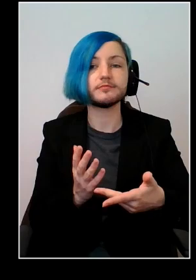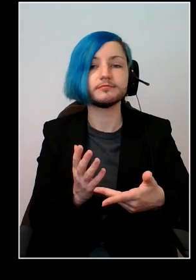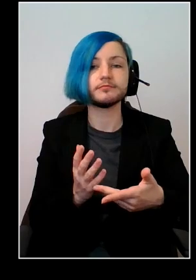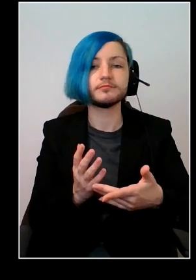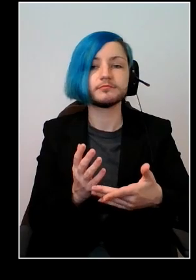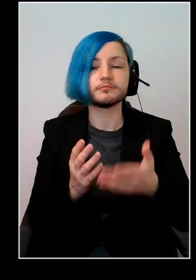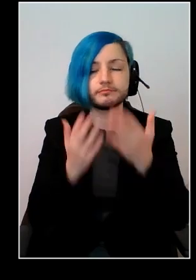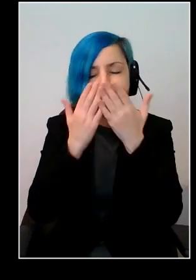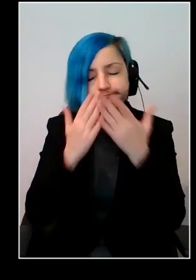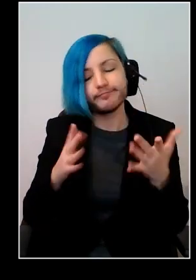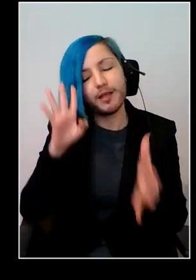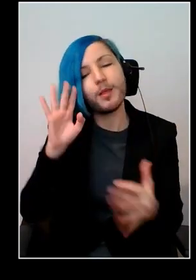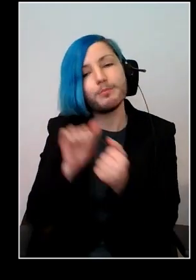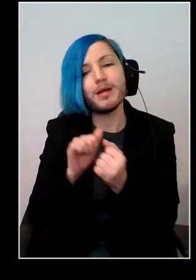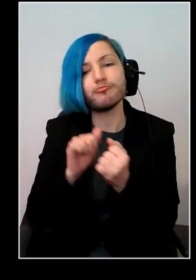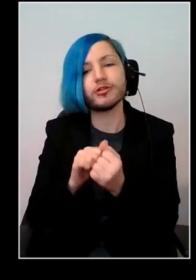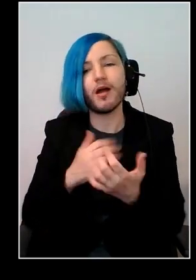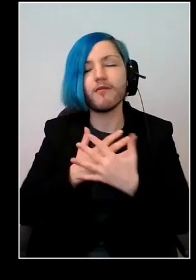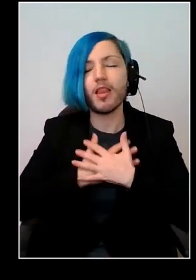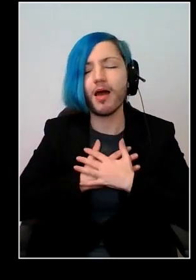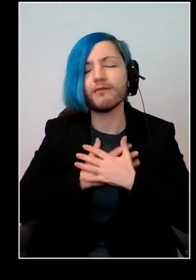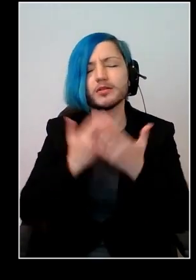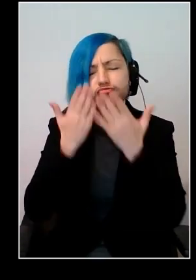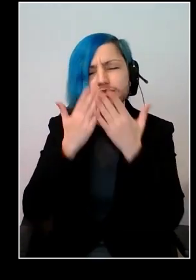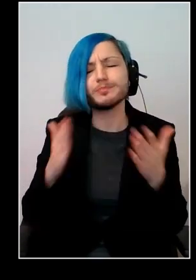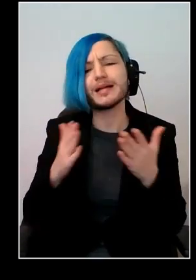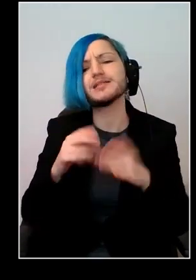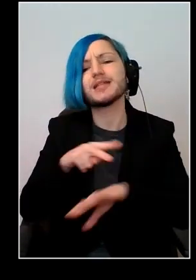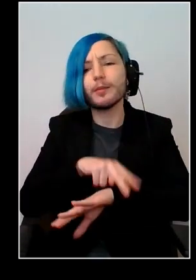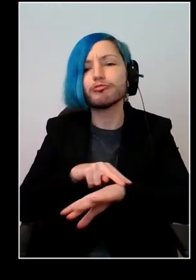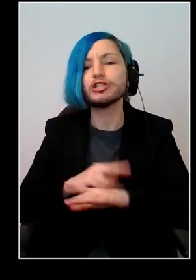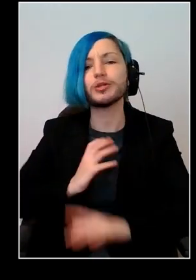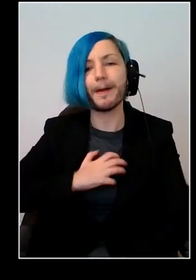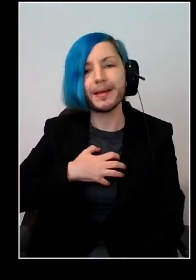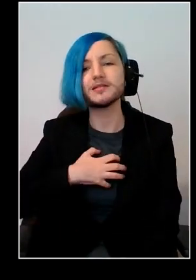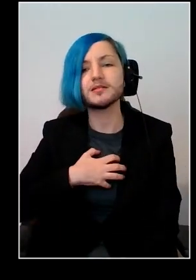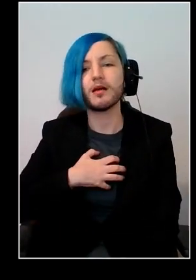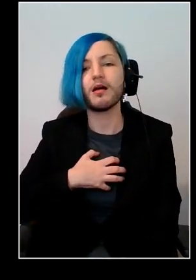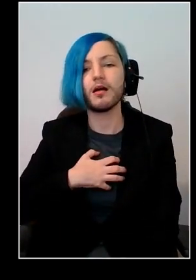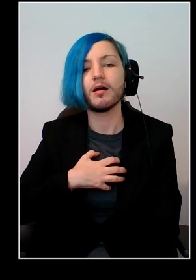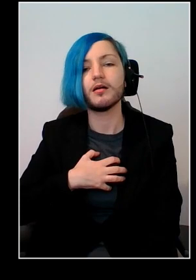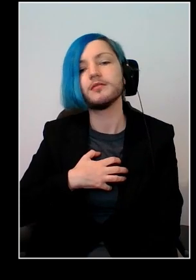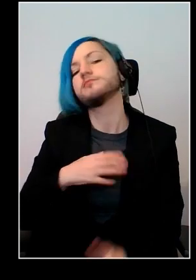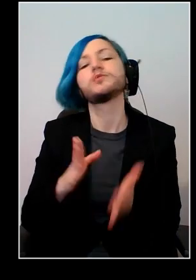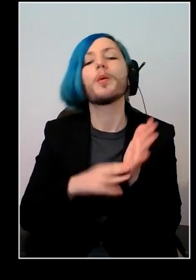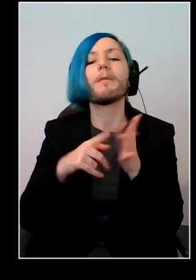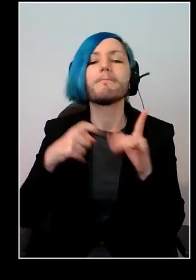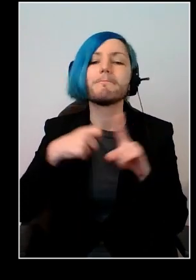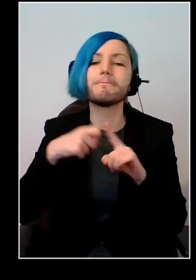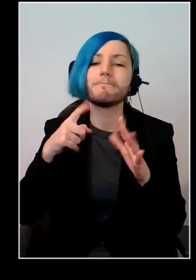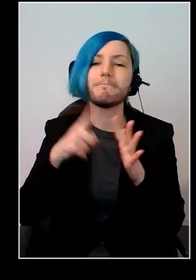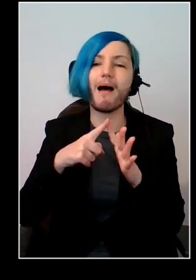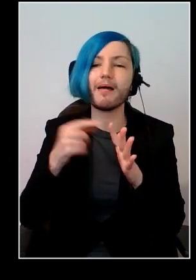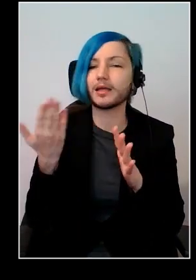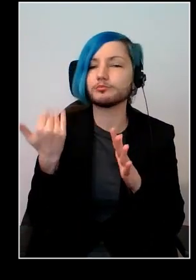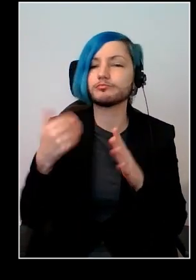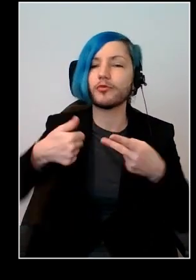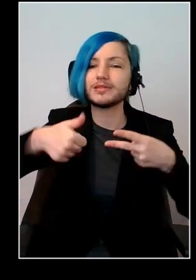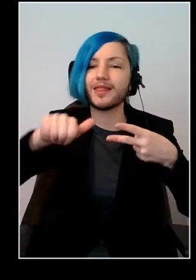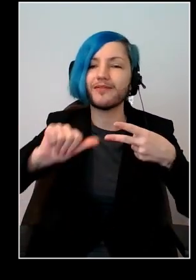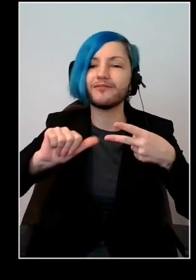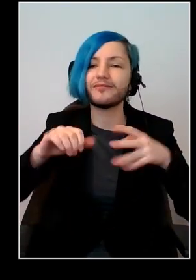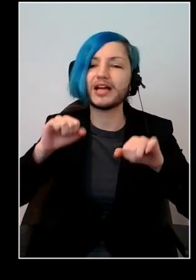memory of a much-loved and respected apprenticeship ambassador. Mike was the vice chair of the North